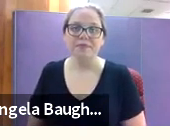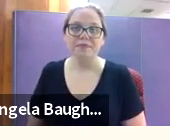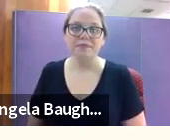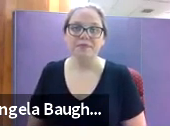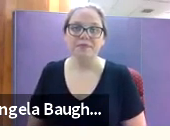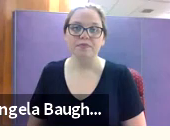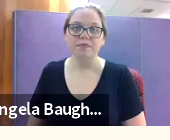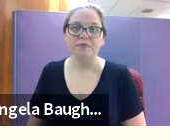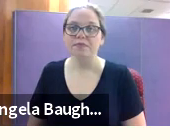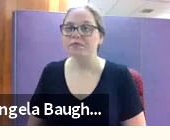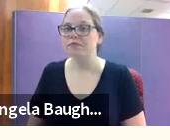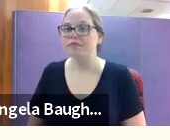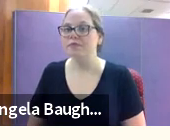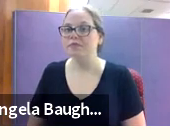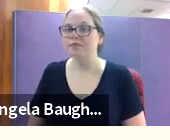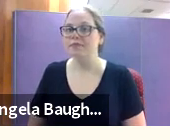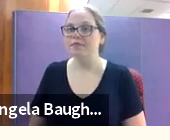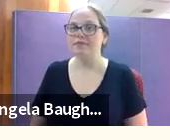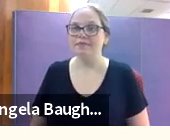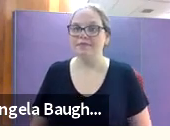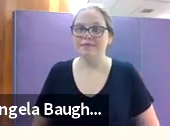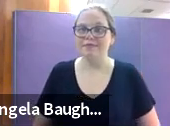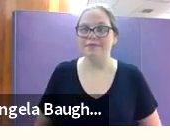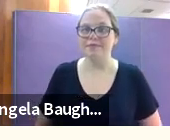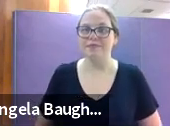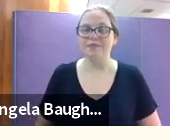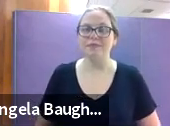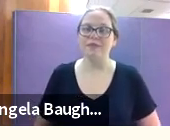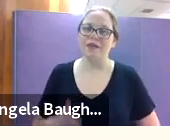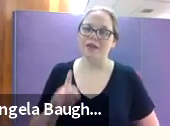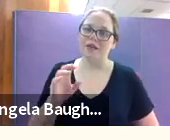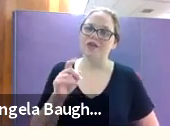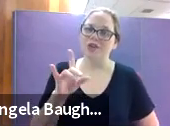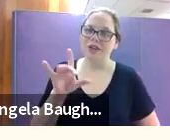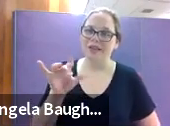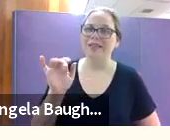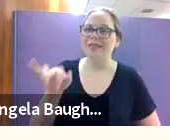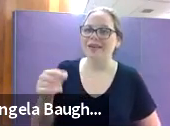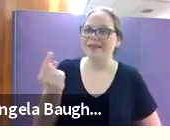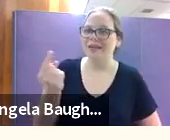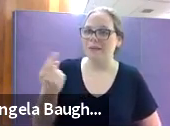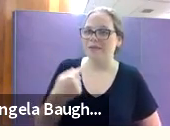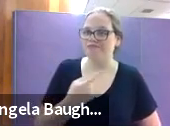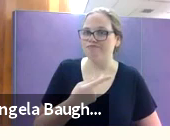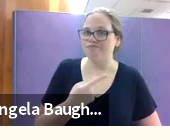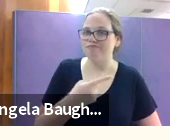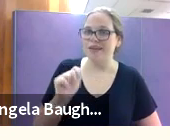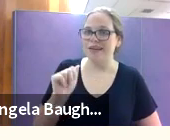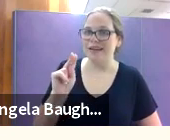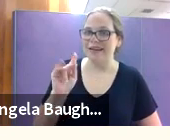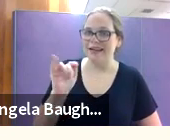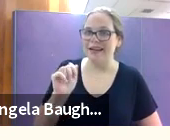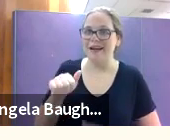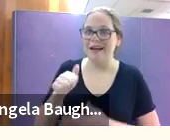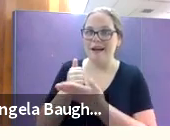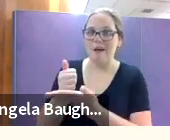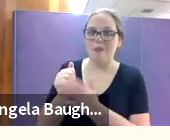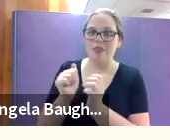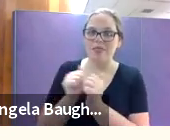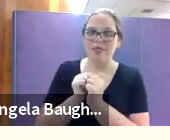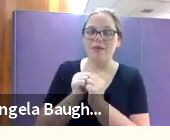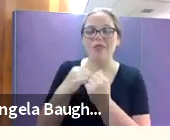Shirley, that's Deacon Dunn something. are listening too. Yes, and I was just say, Shirley, that's something that Anita and I can help with, and we've been thinking